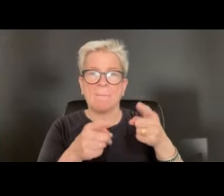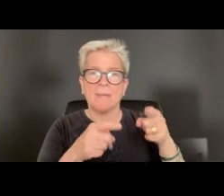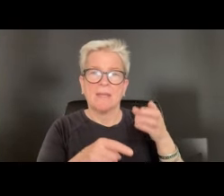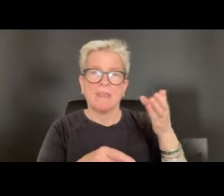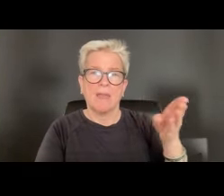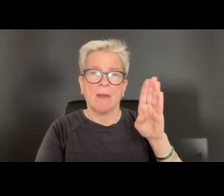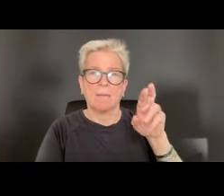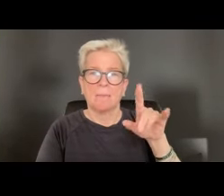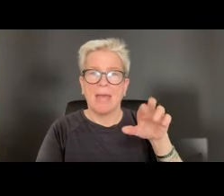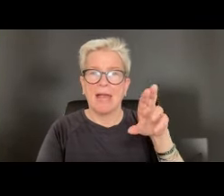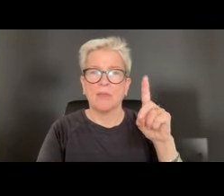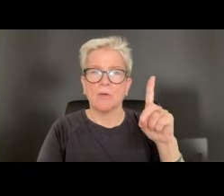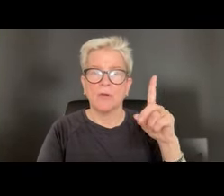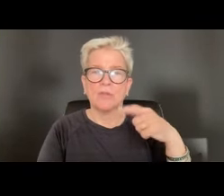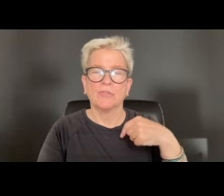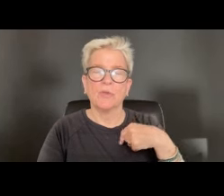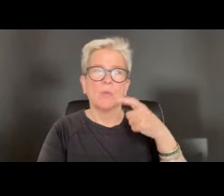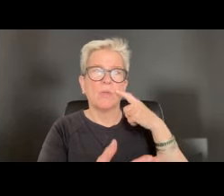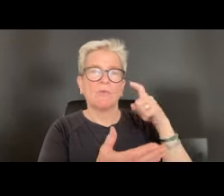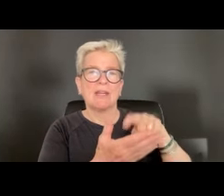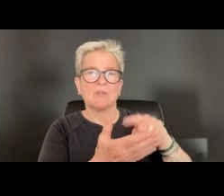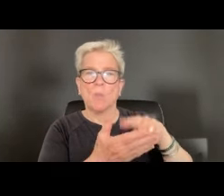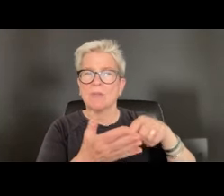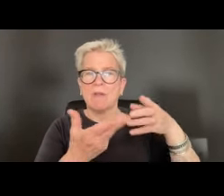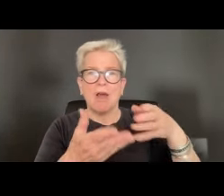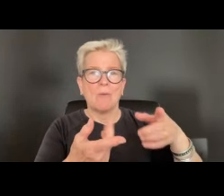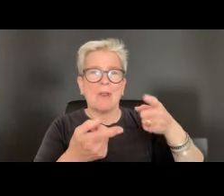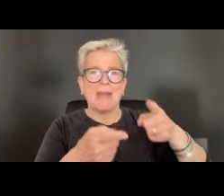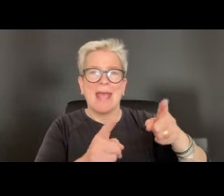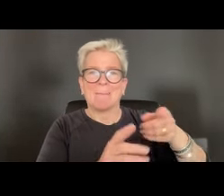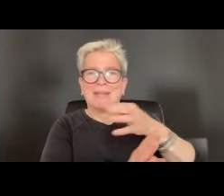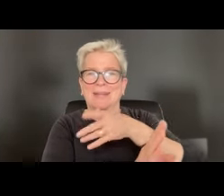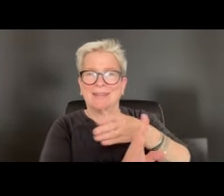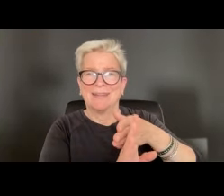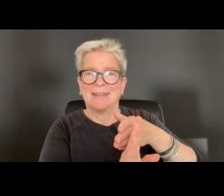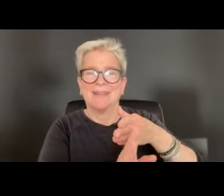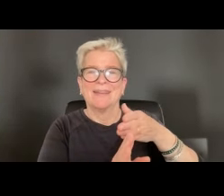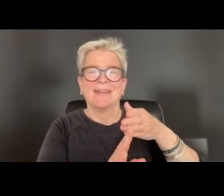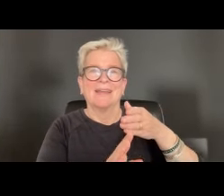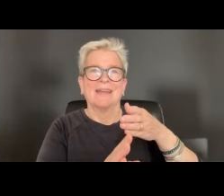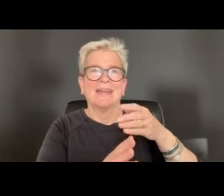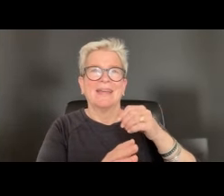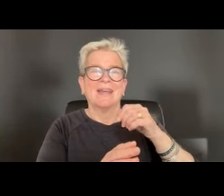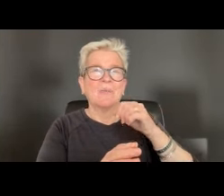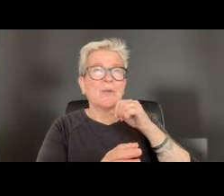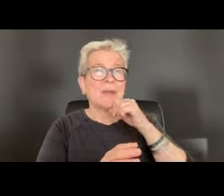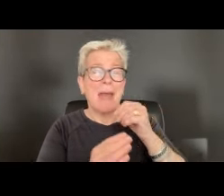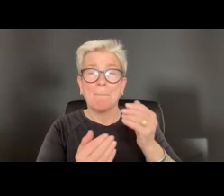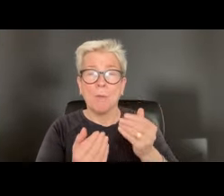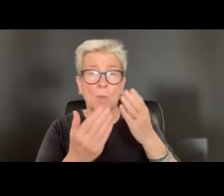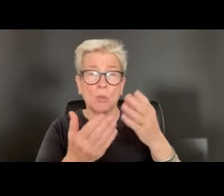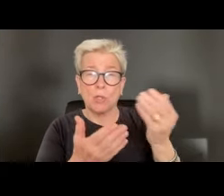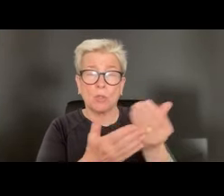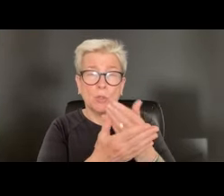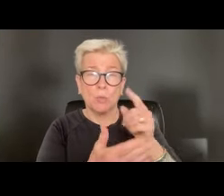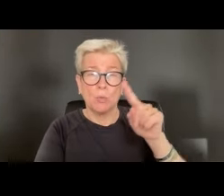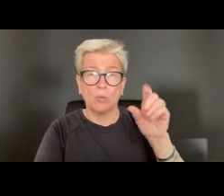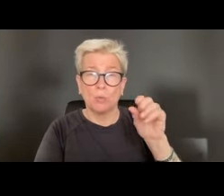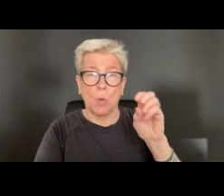a recognition of what already is happening and exists, we're not proposing new zoning changes